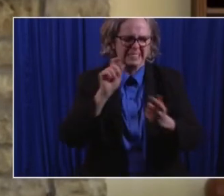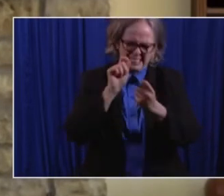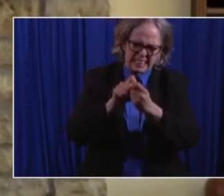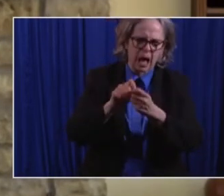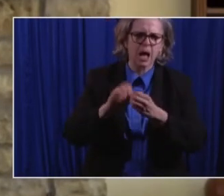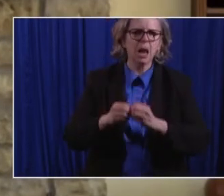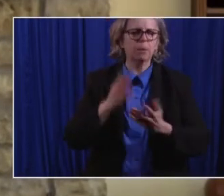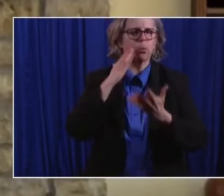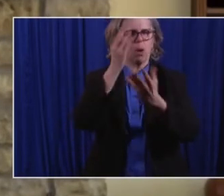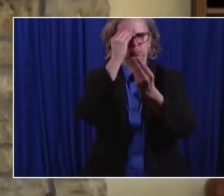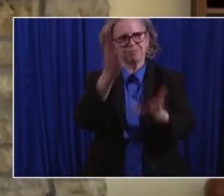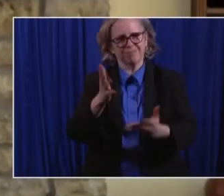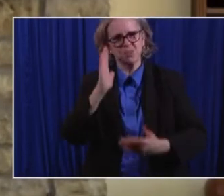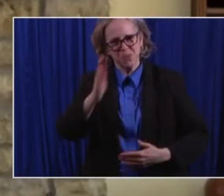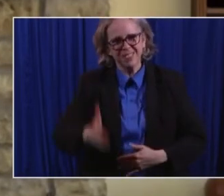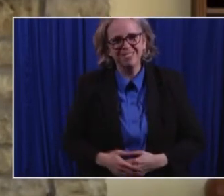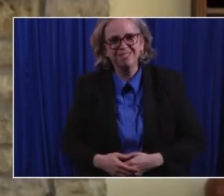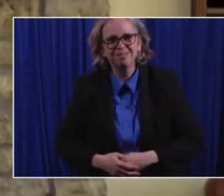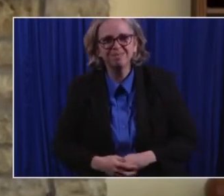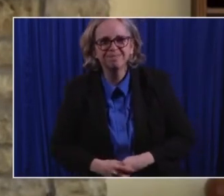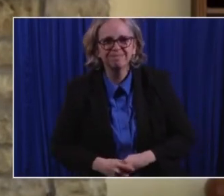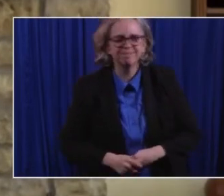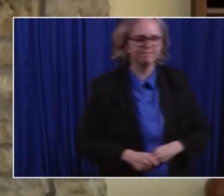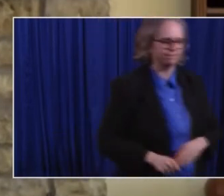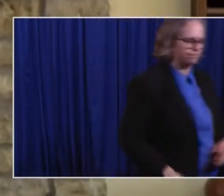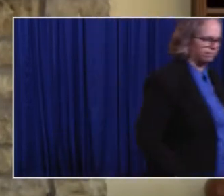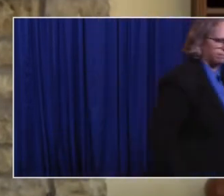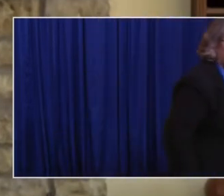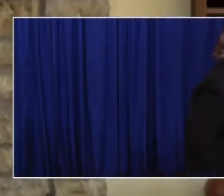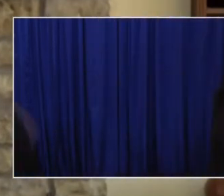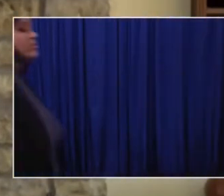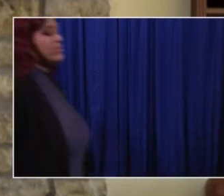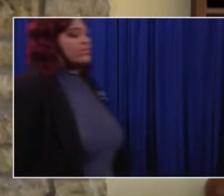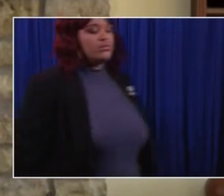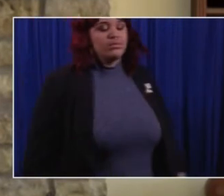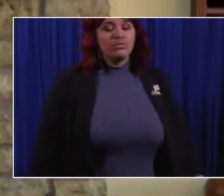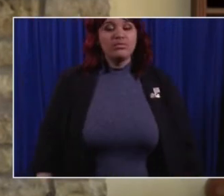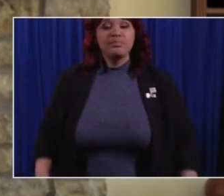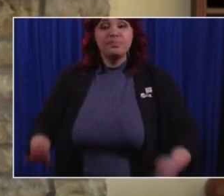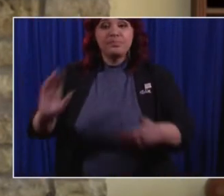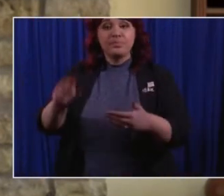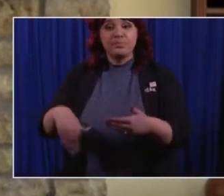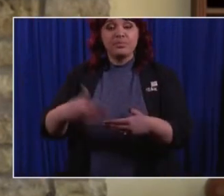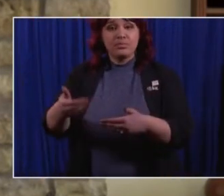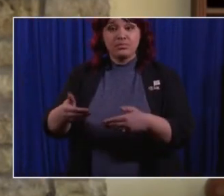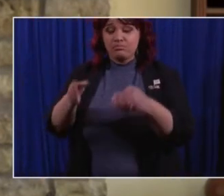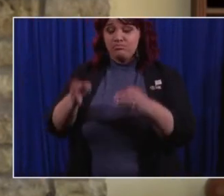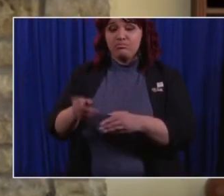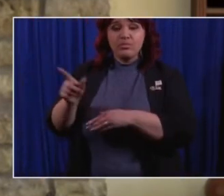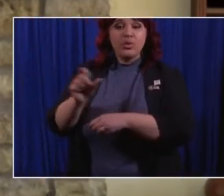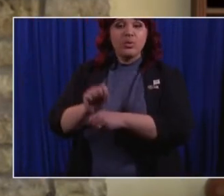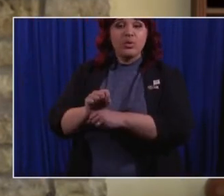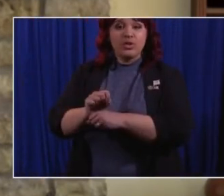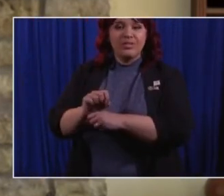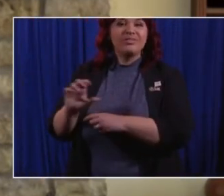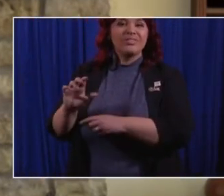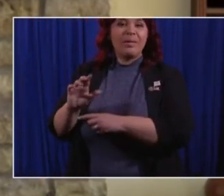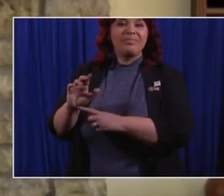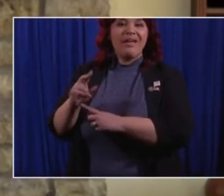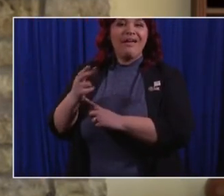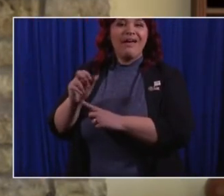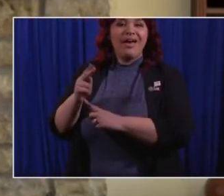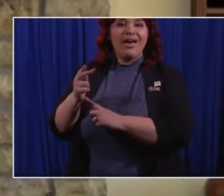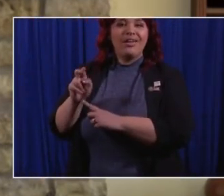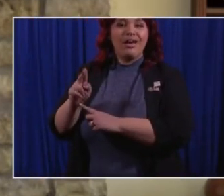Next question is from Shane Stegmiller at Hannah News Service. Good afternoon, Governor. I'd like to turn to the transportation budget. We're expecting